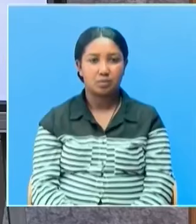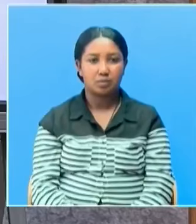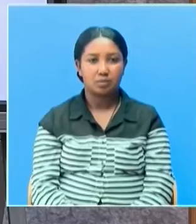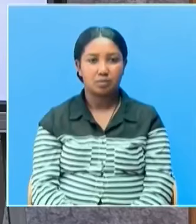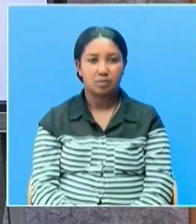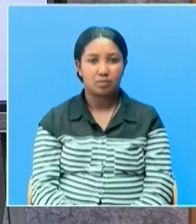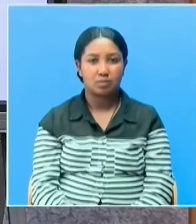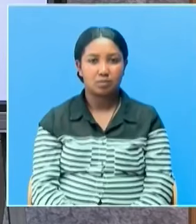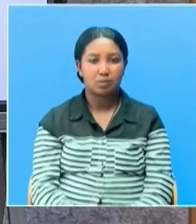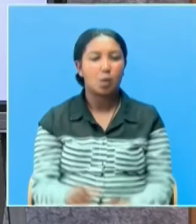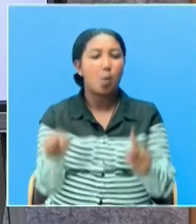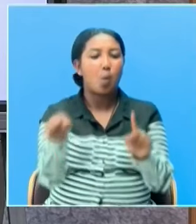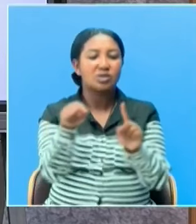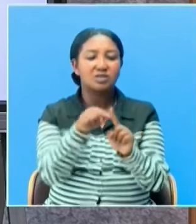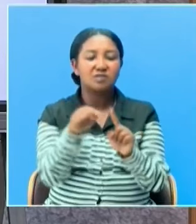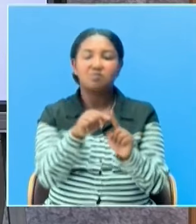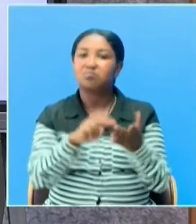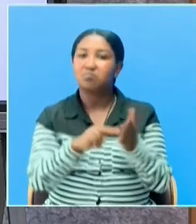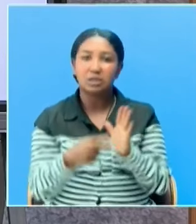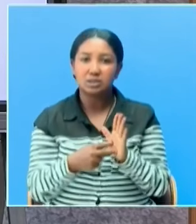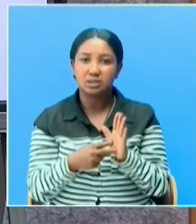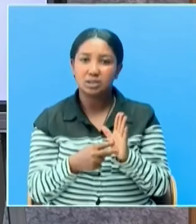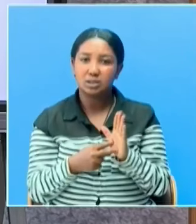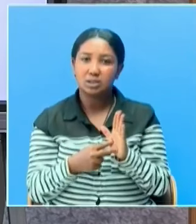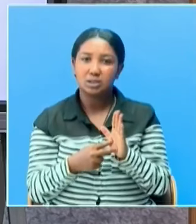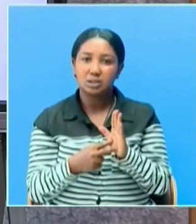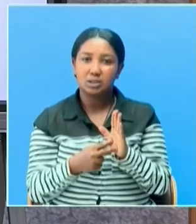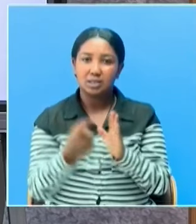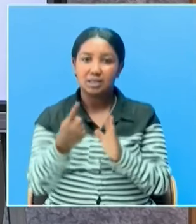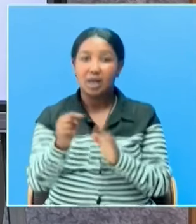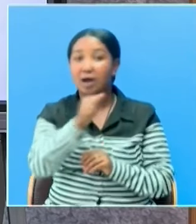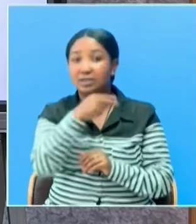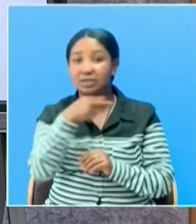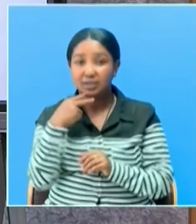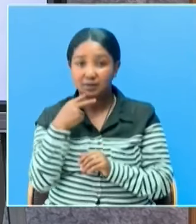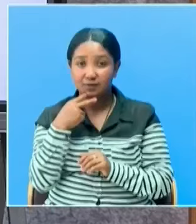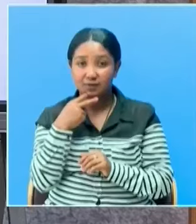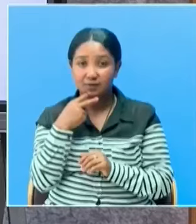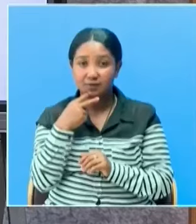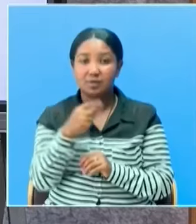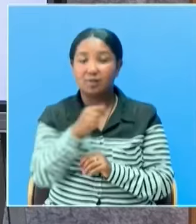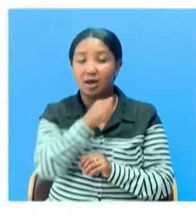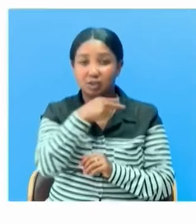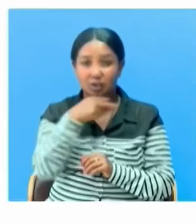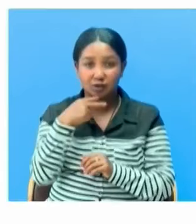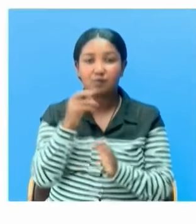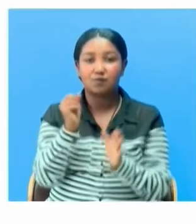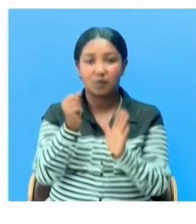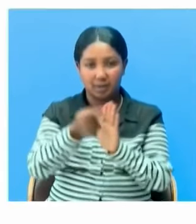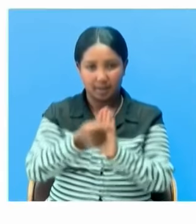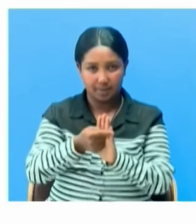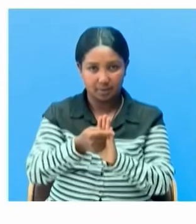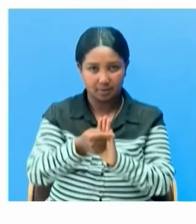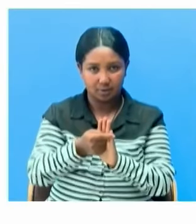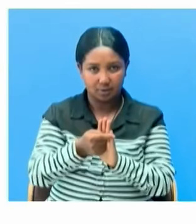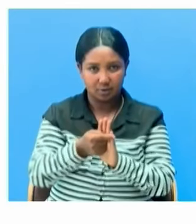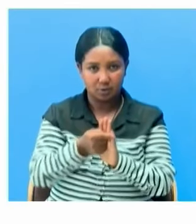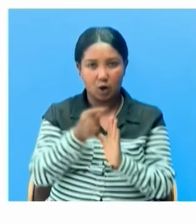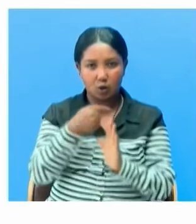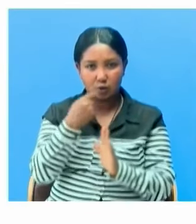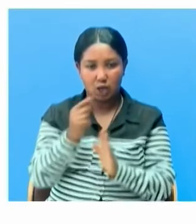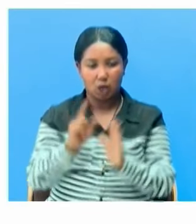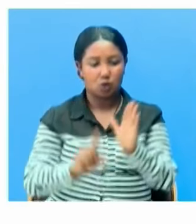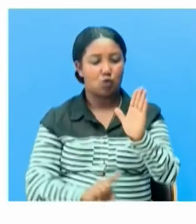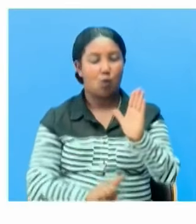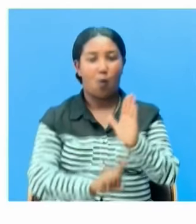say positive degree, we mean that the adjective, okay? The adjective. Example, When we say tall,